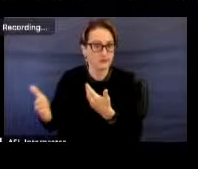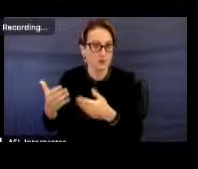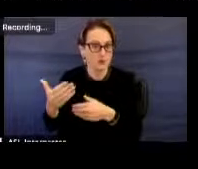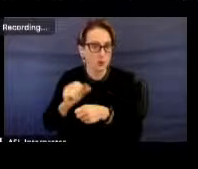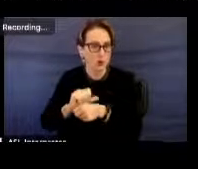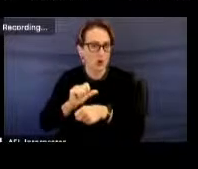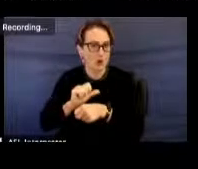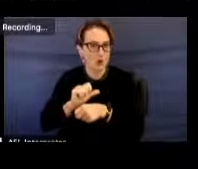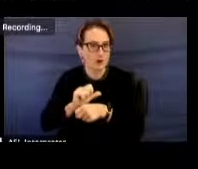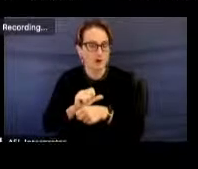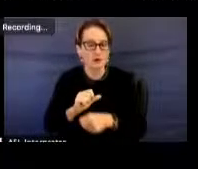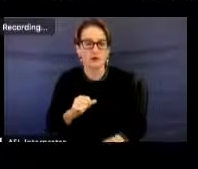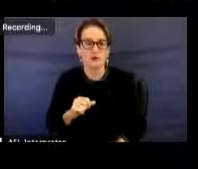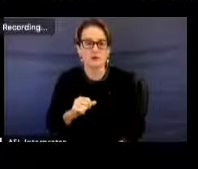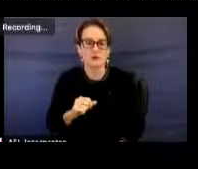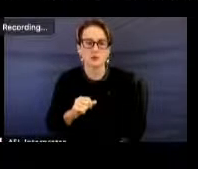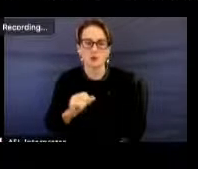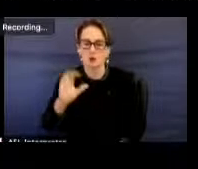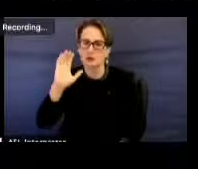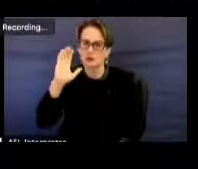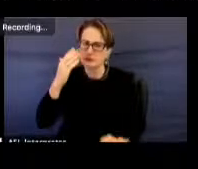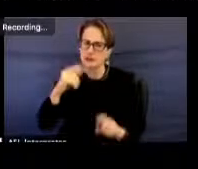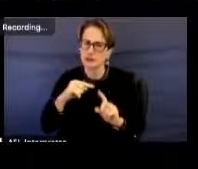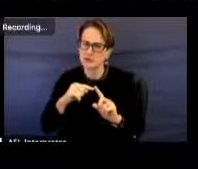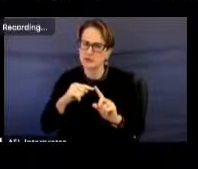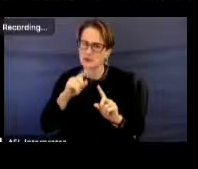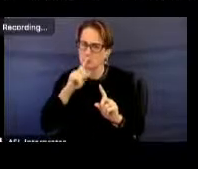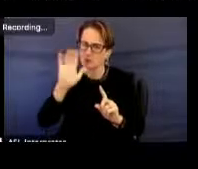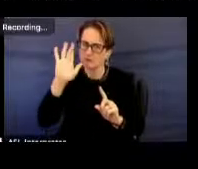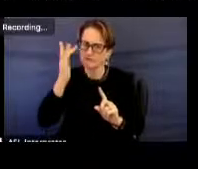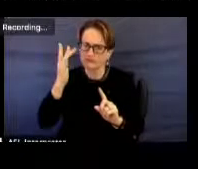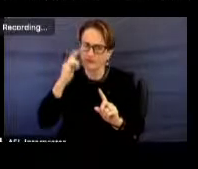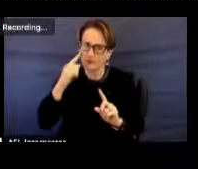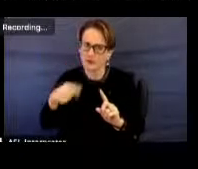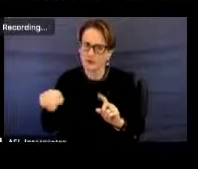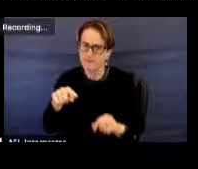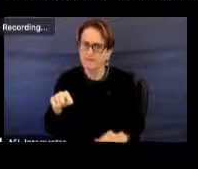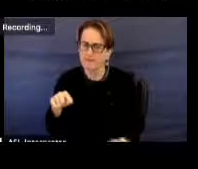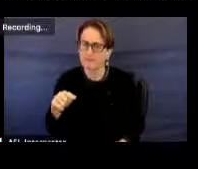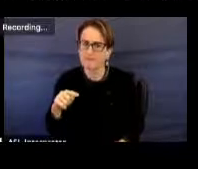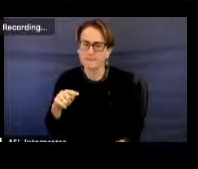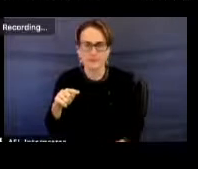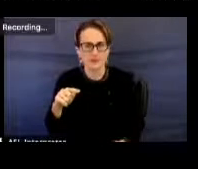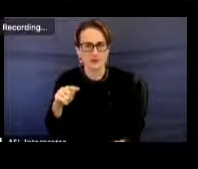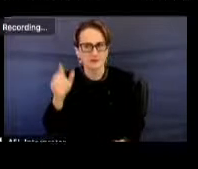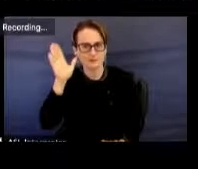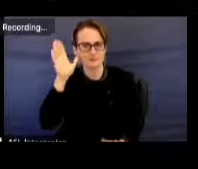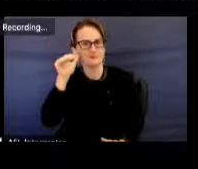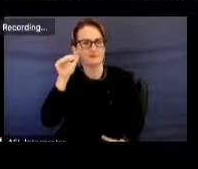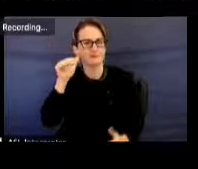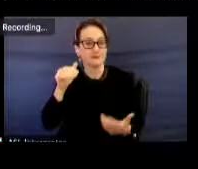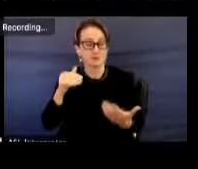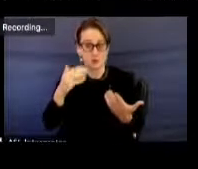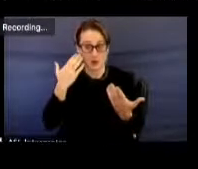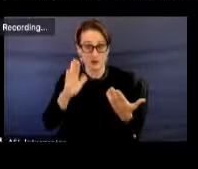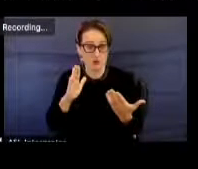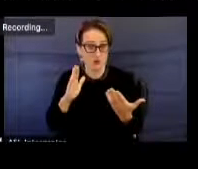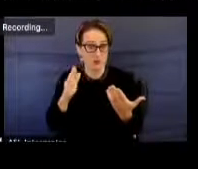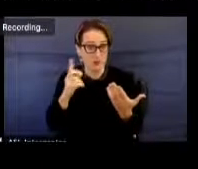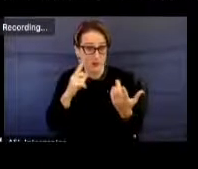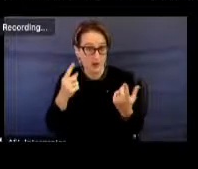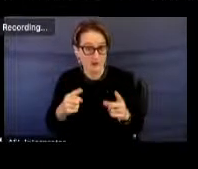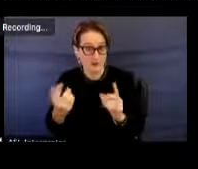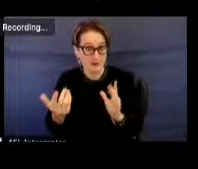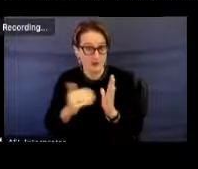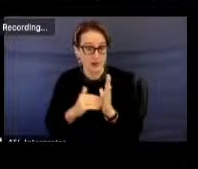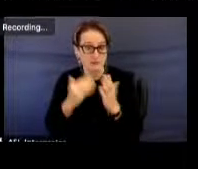like a sticking point for them. I don't know whether the same conflict could happen again. As it happens,